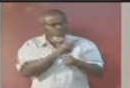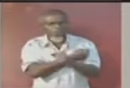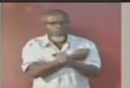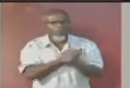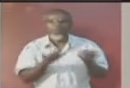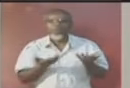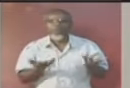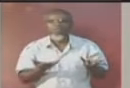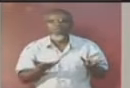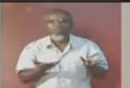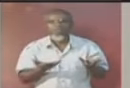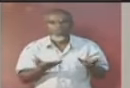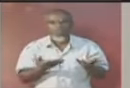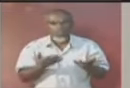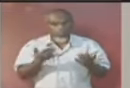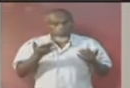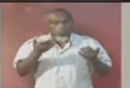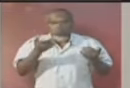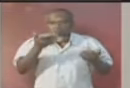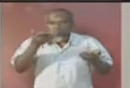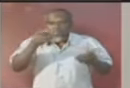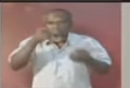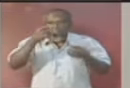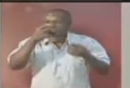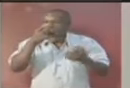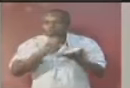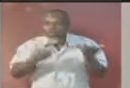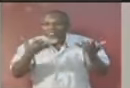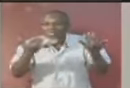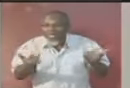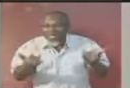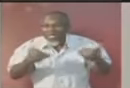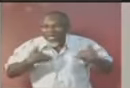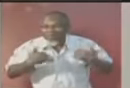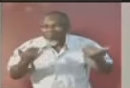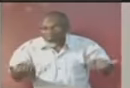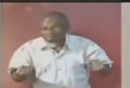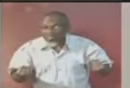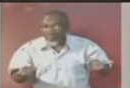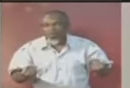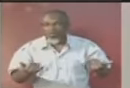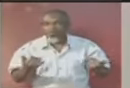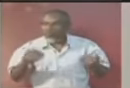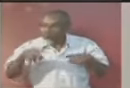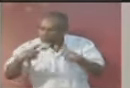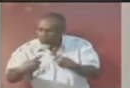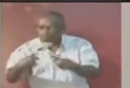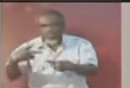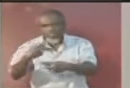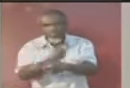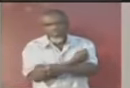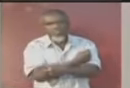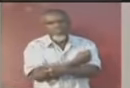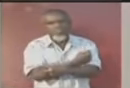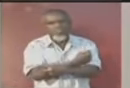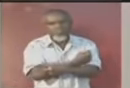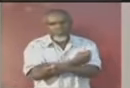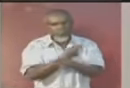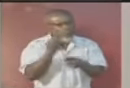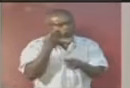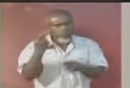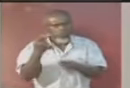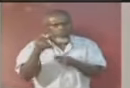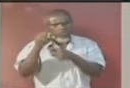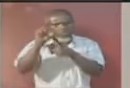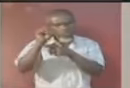get now. And that's going to give you some protection. And what we are seeing even in the Seychelles is,